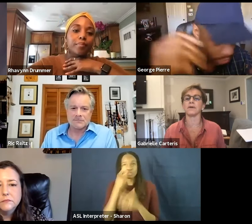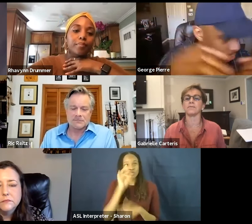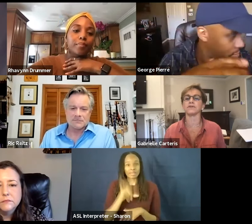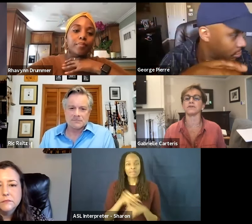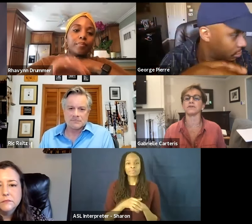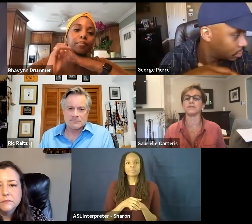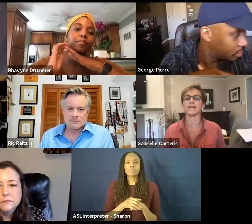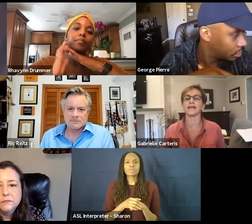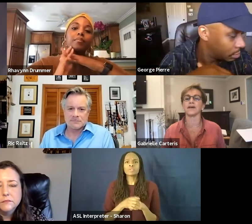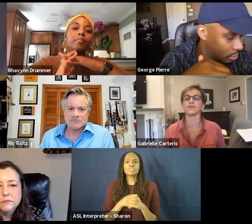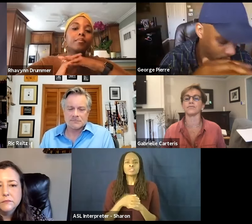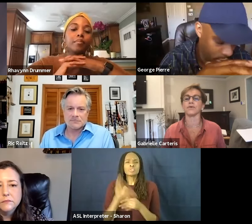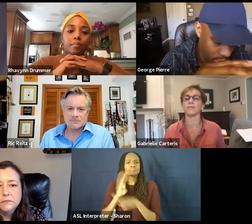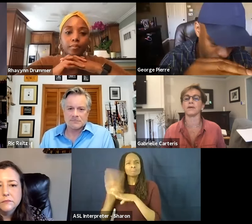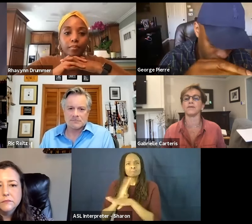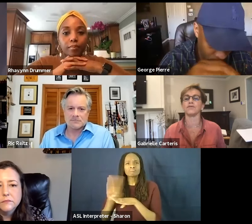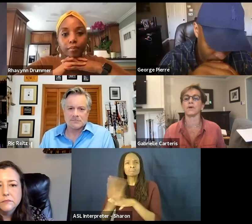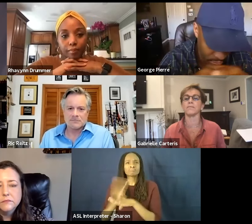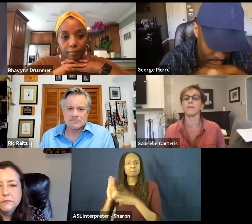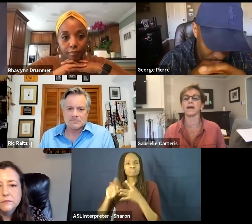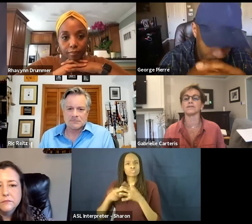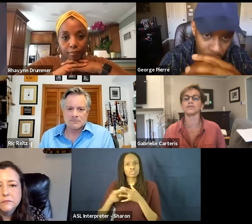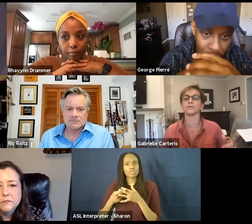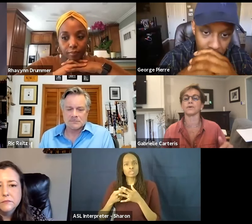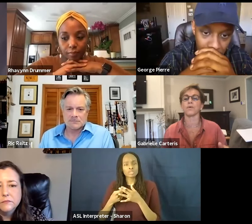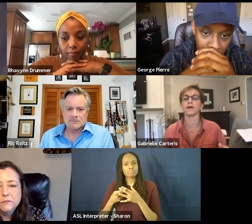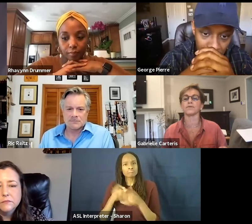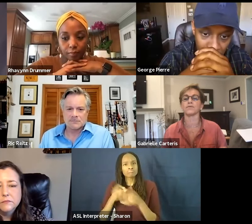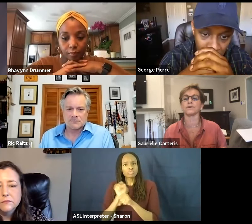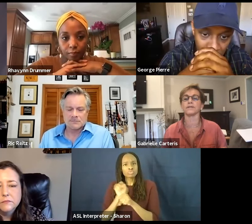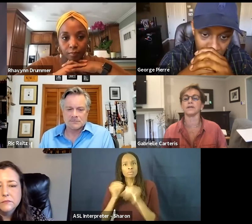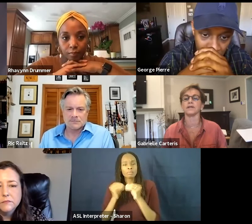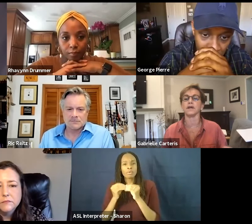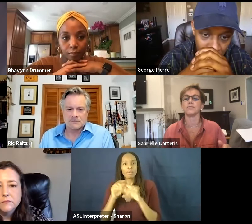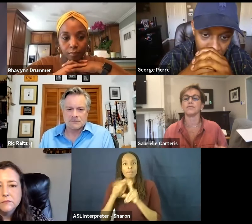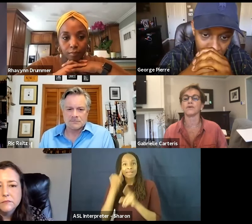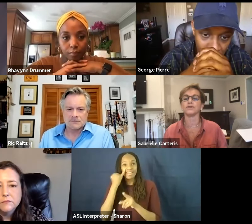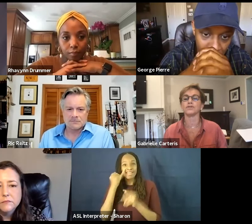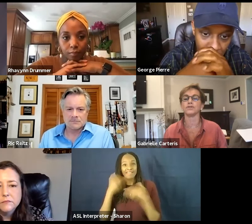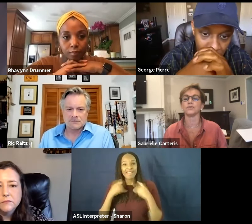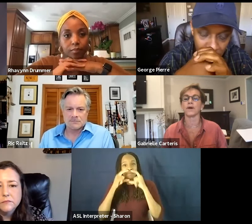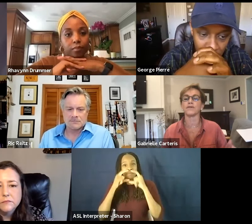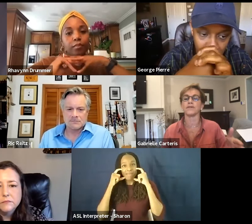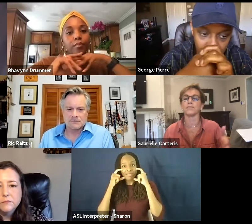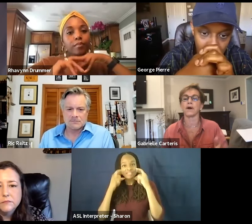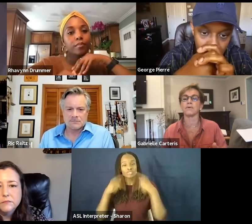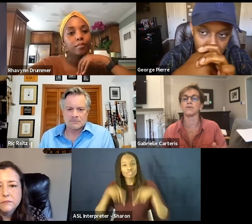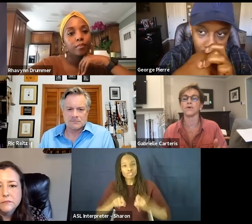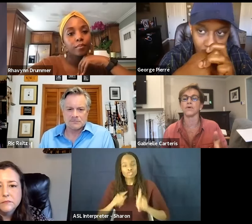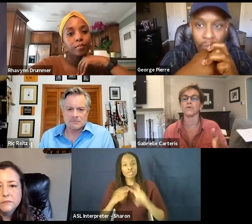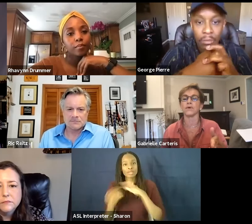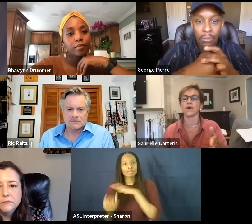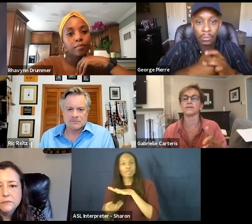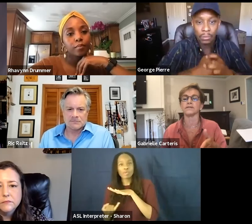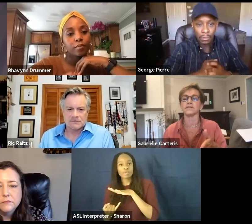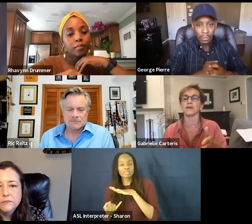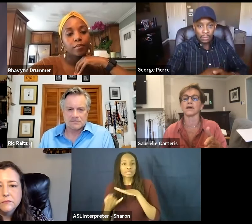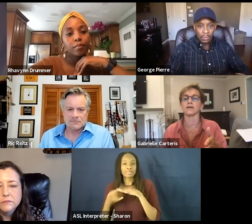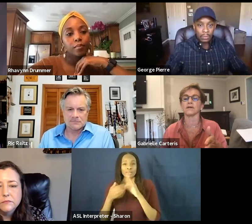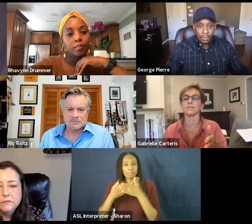many members must retain other employment. If you wear a mask during required quarantine before you shoot, whether in the bubble or